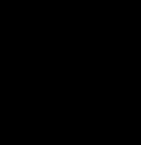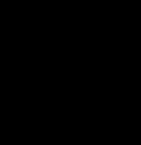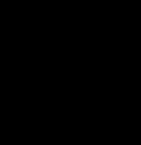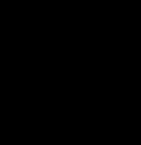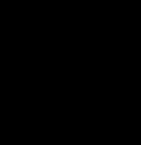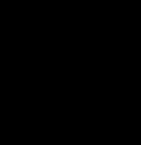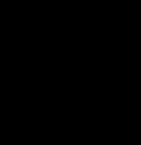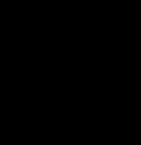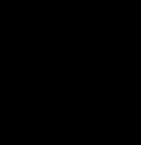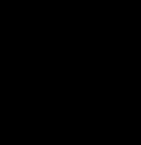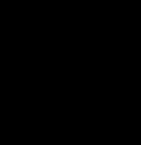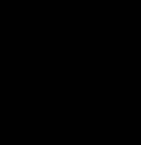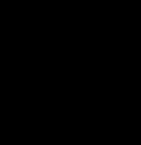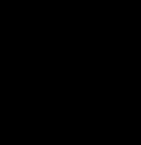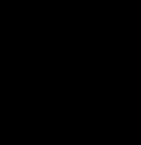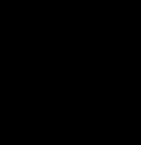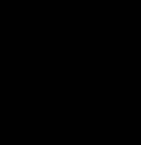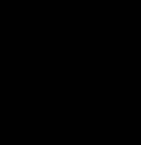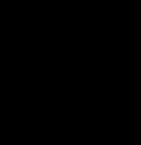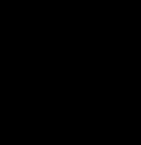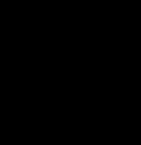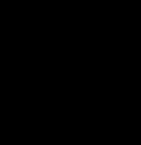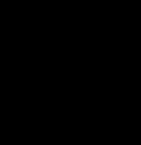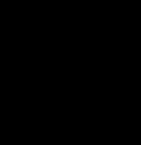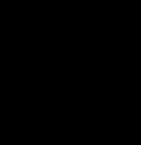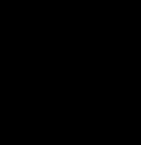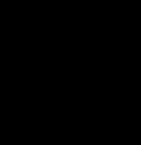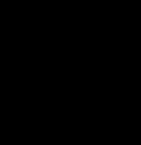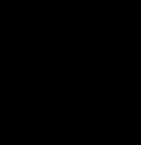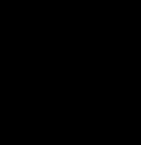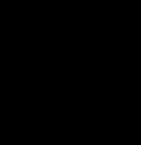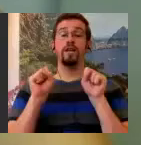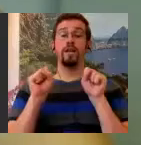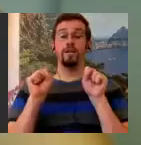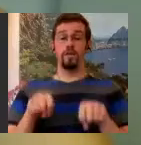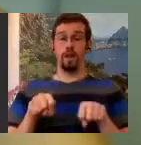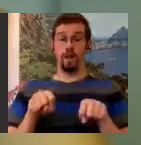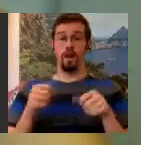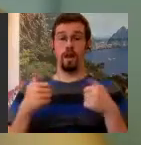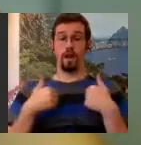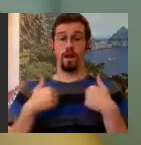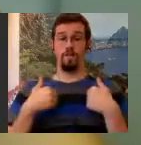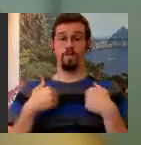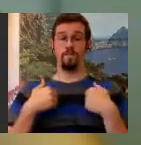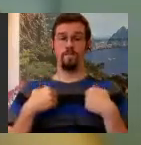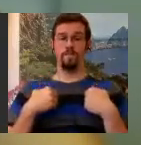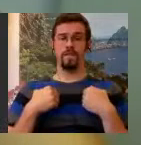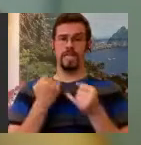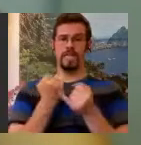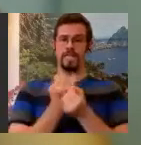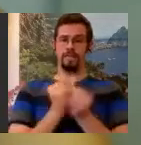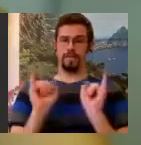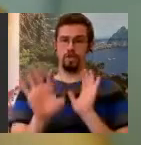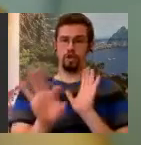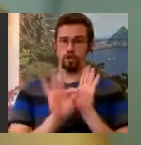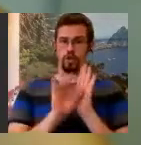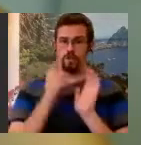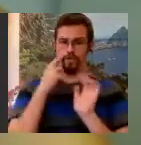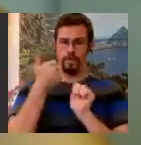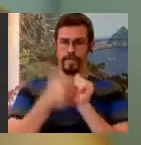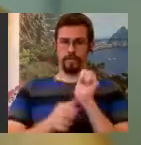You can have independent choices for each feature of the glyphs.